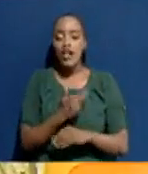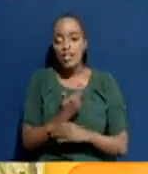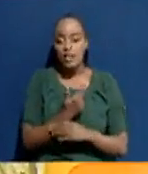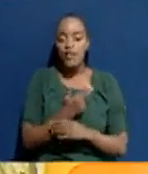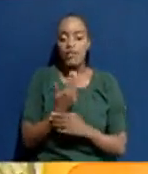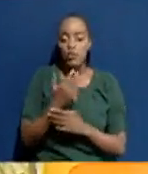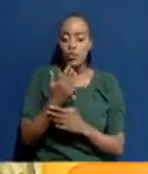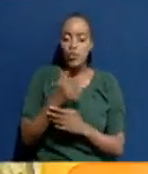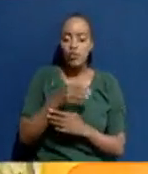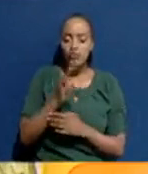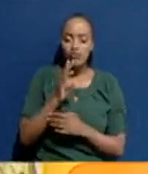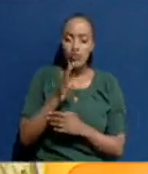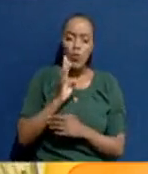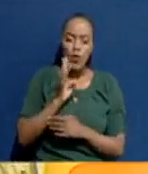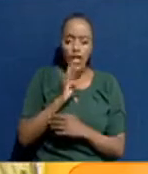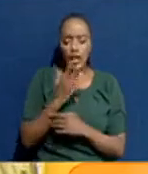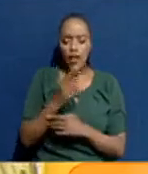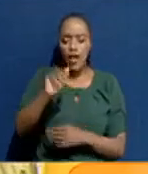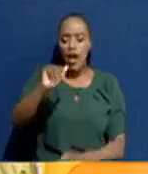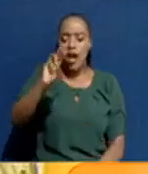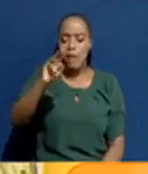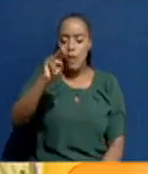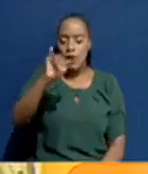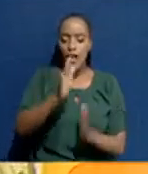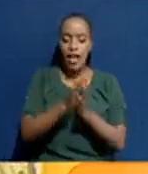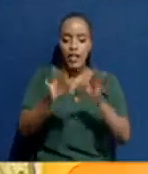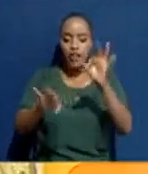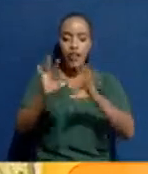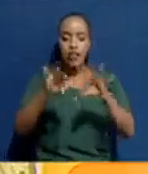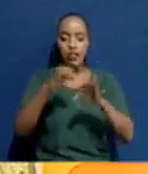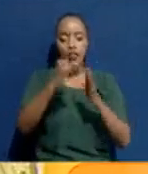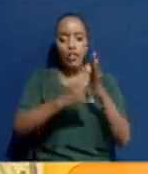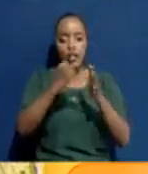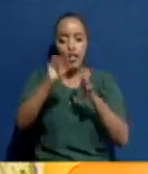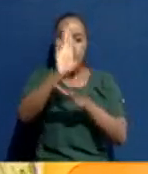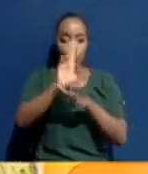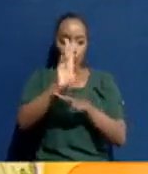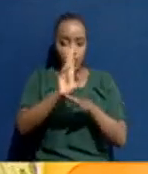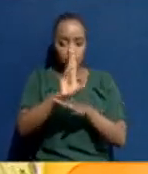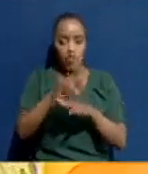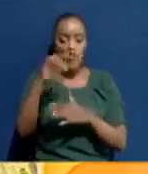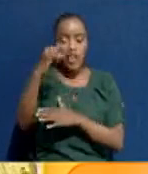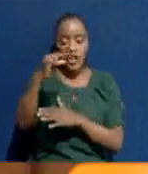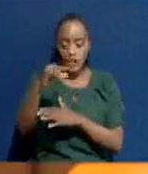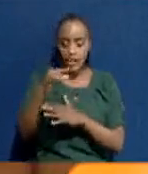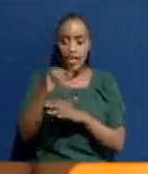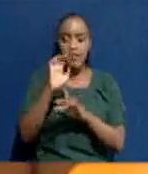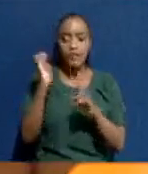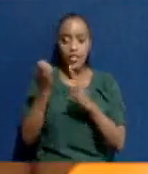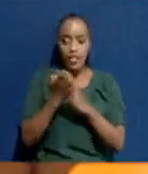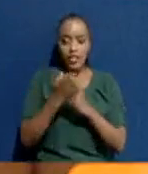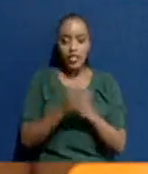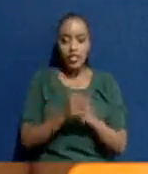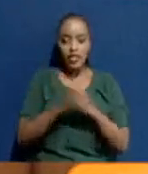hydrogen technology, to ammonia, and to fertilizer manufacture using green energy. We